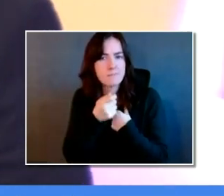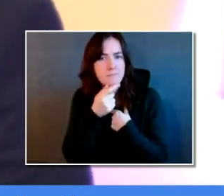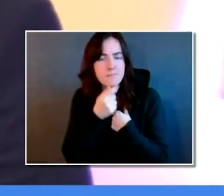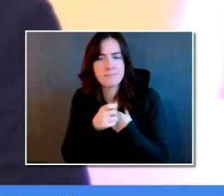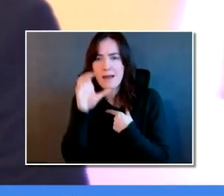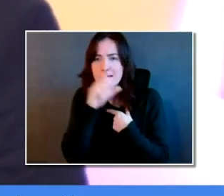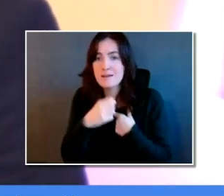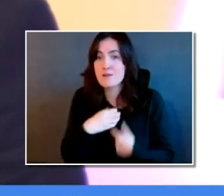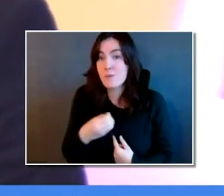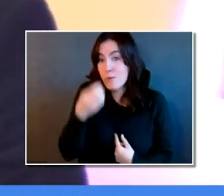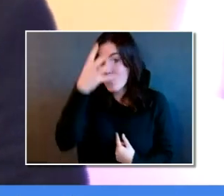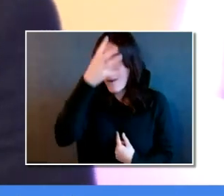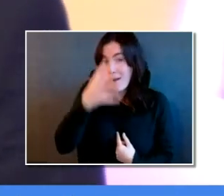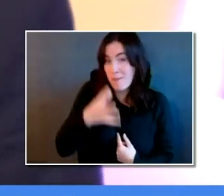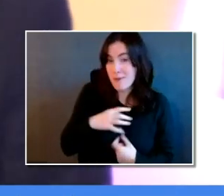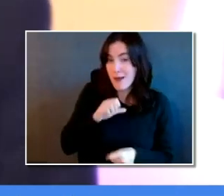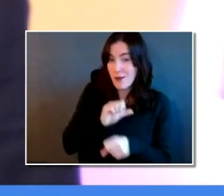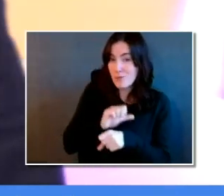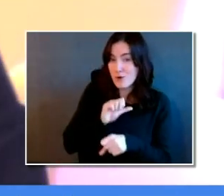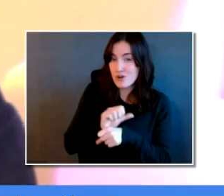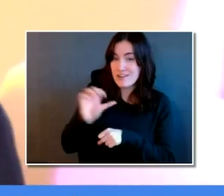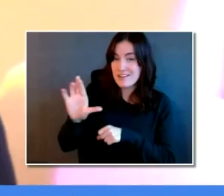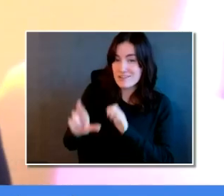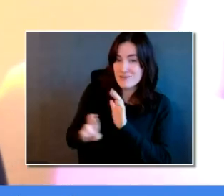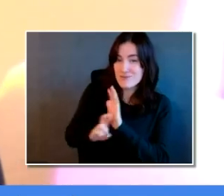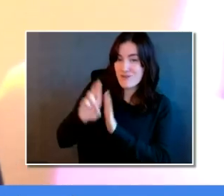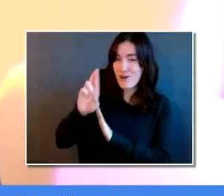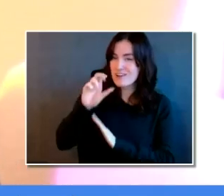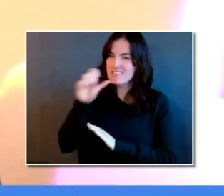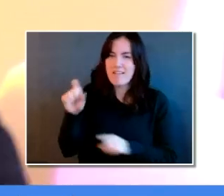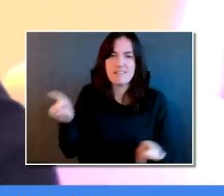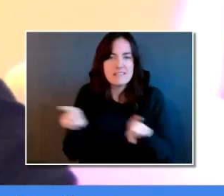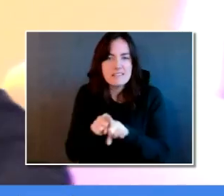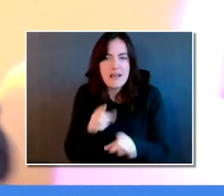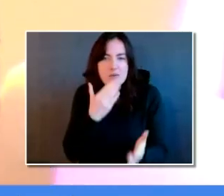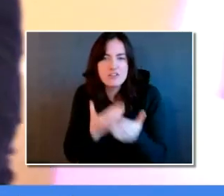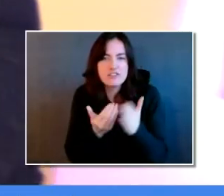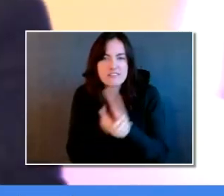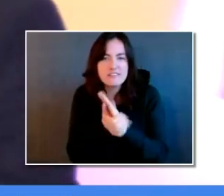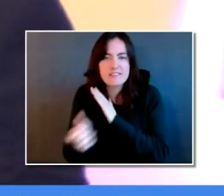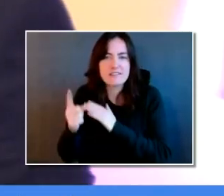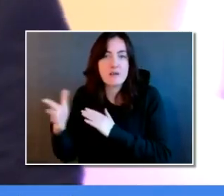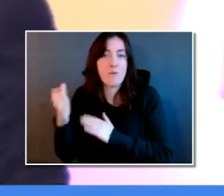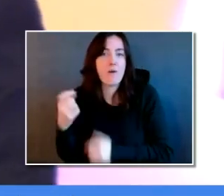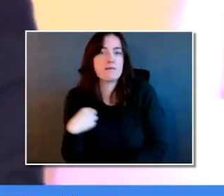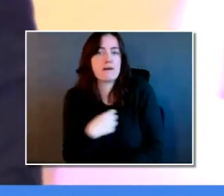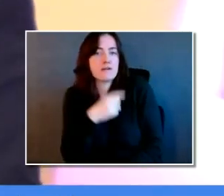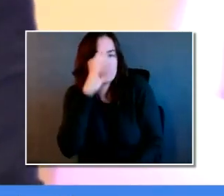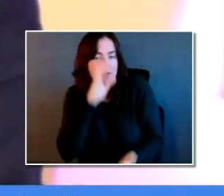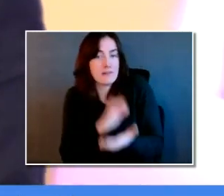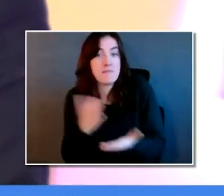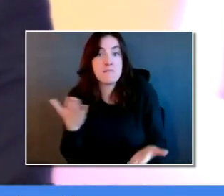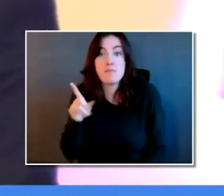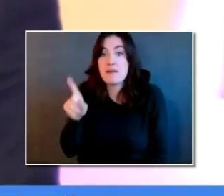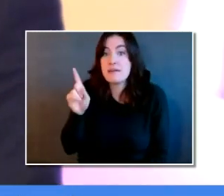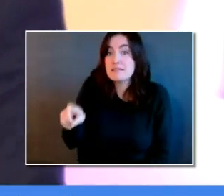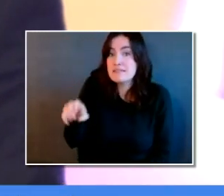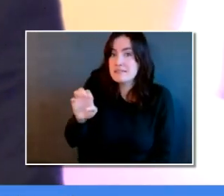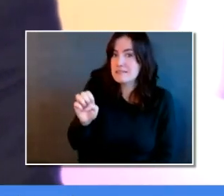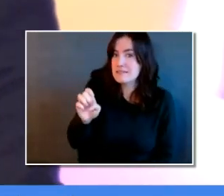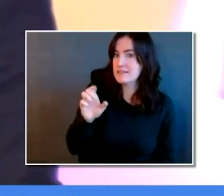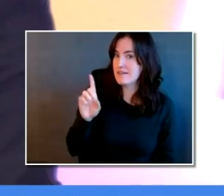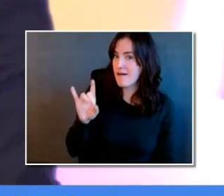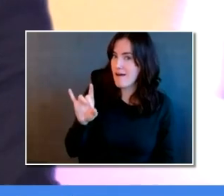his rockets, right, aren't nearly as good as he would have us believe. Maybe they need a little DEI at SpaceX.